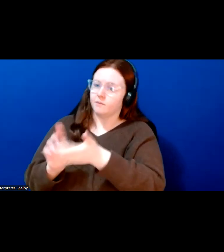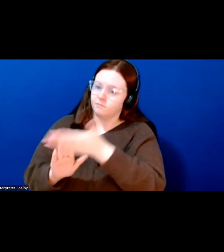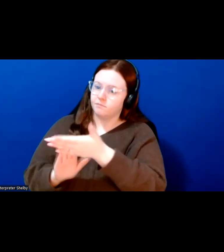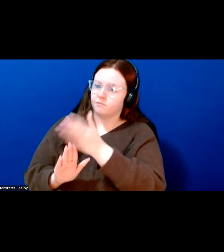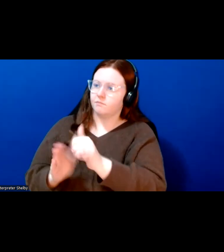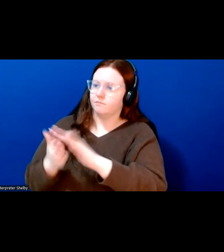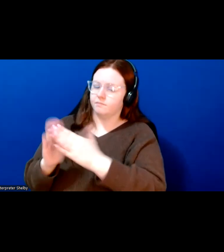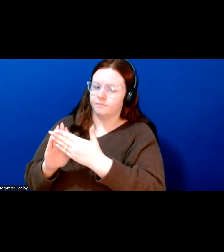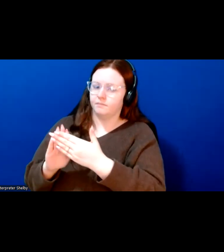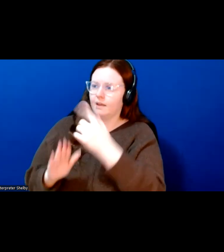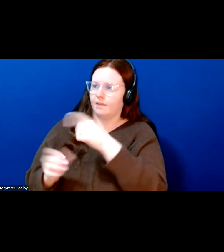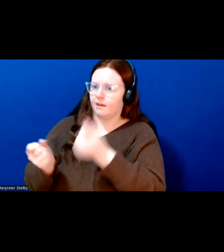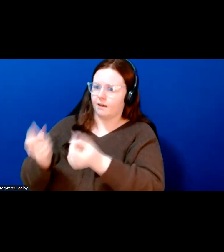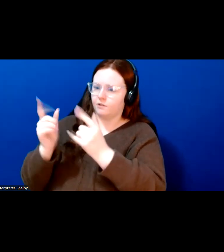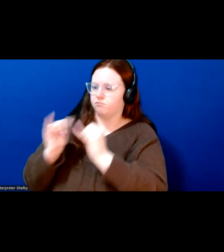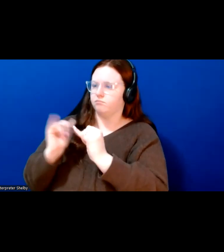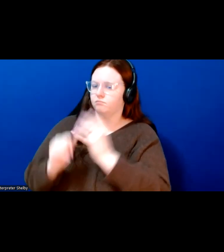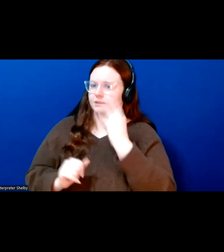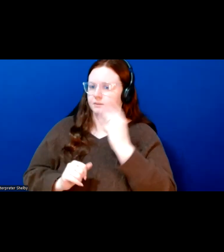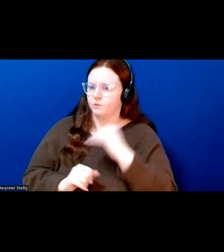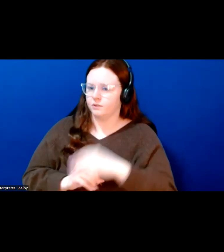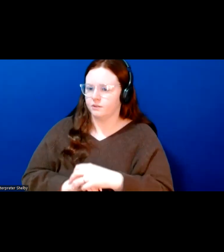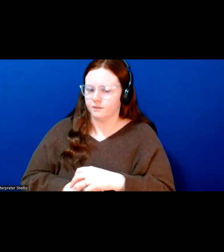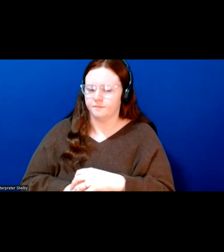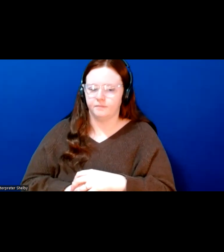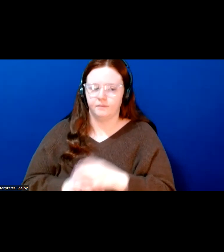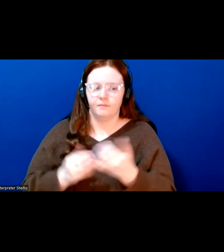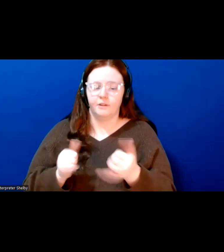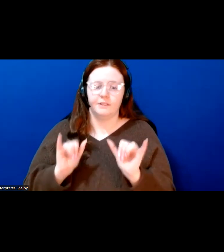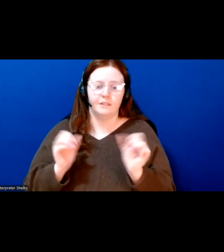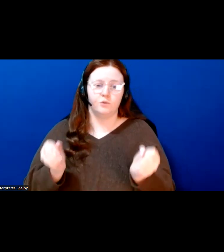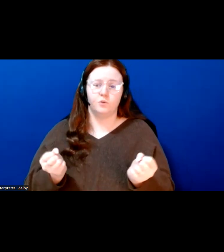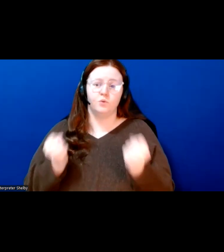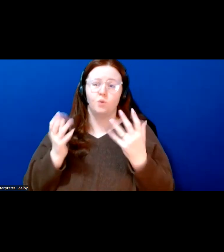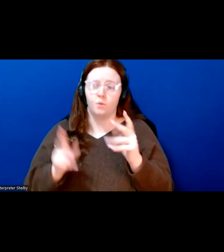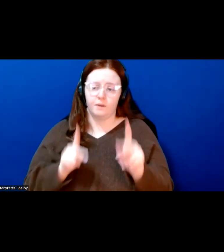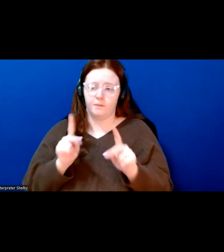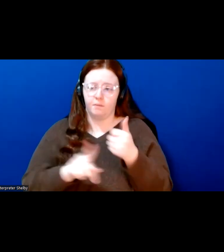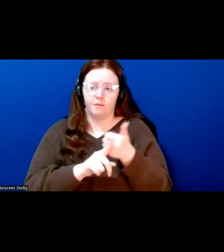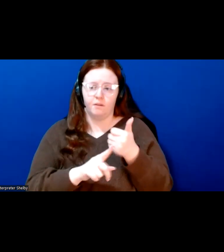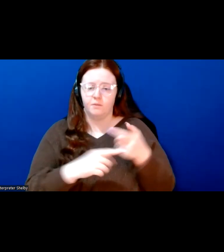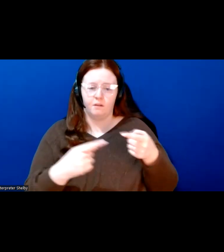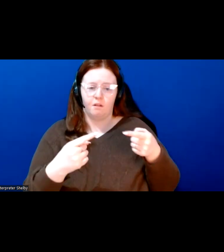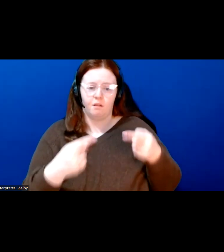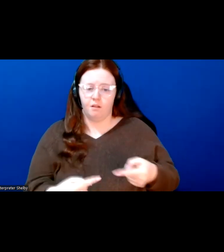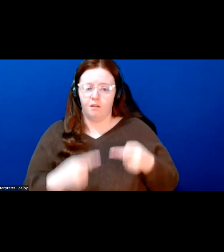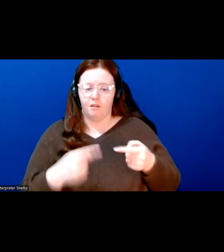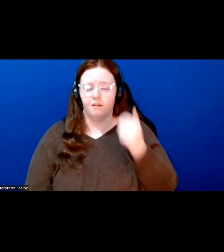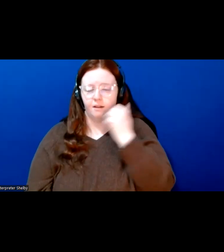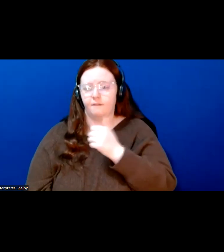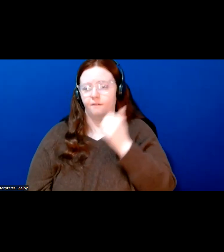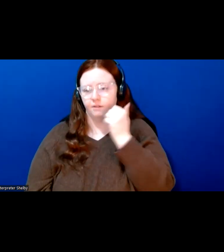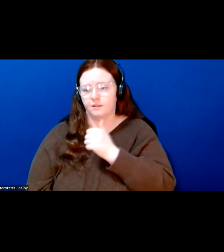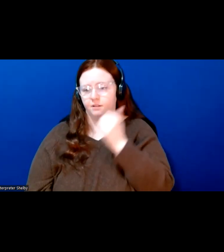your experiences. There are still so many people who are struggling every single